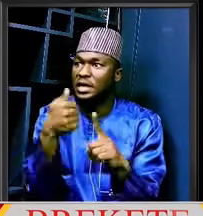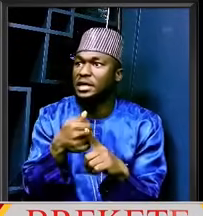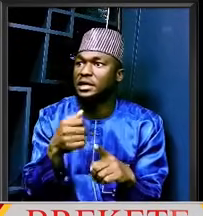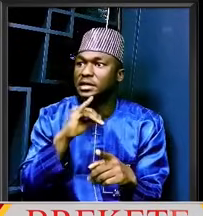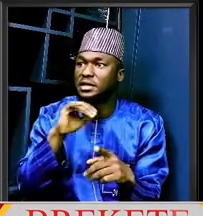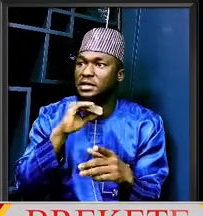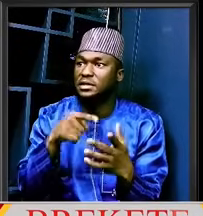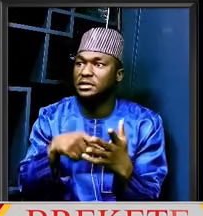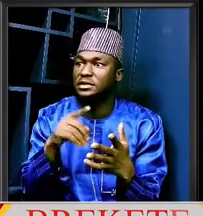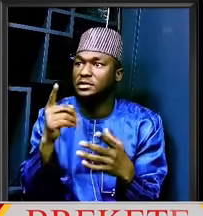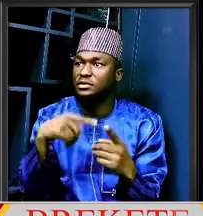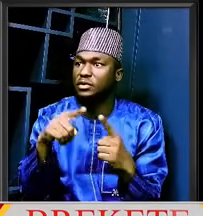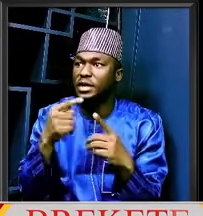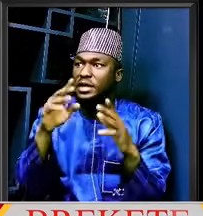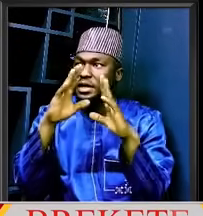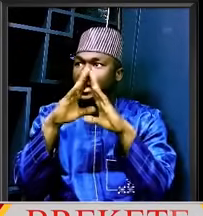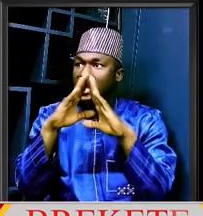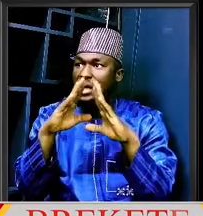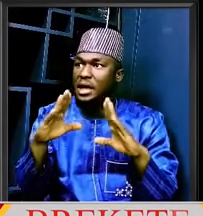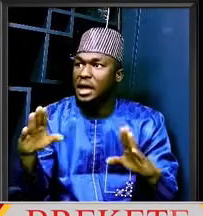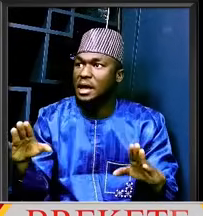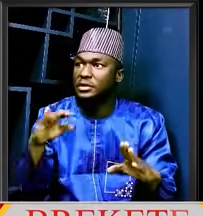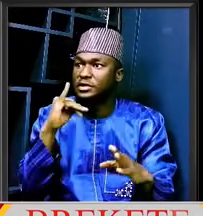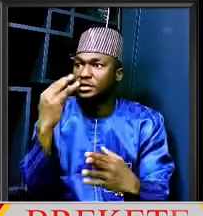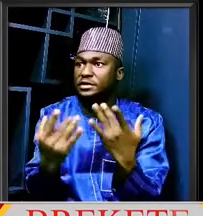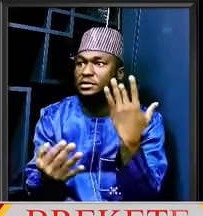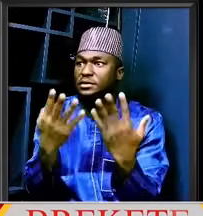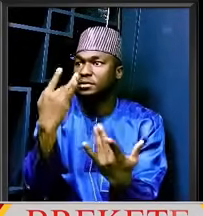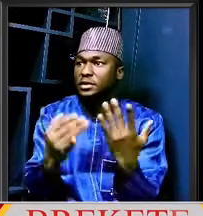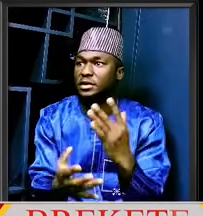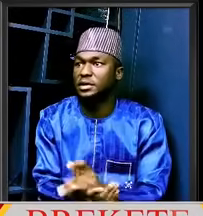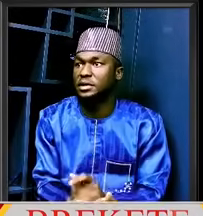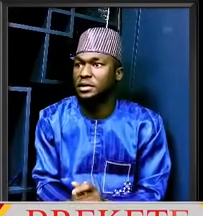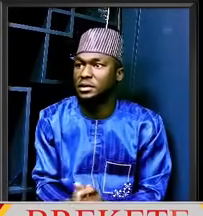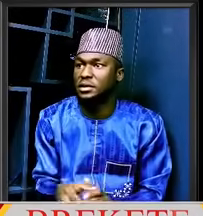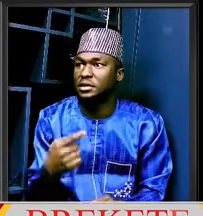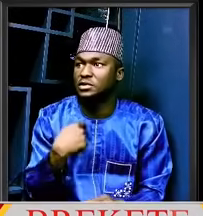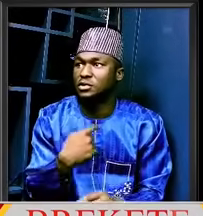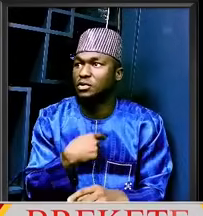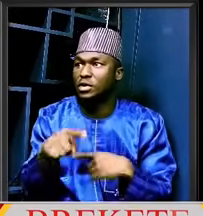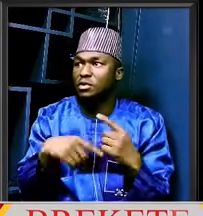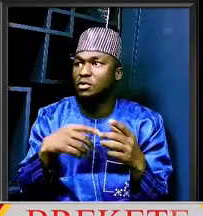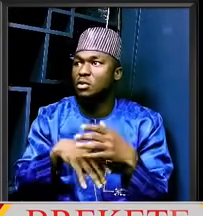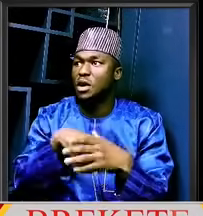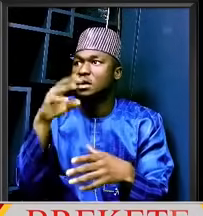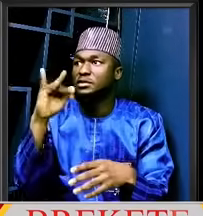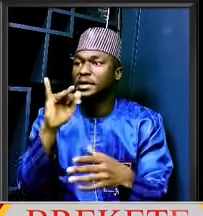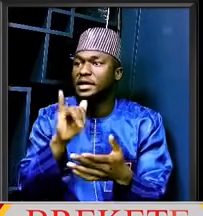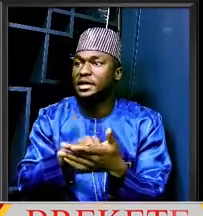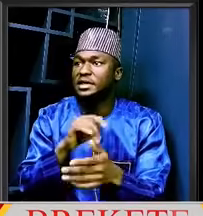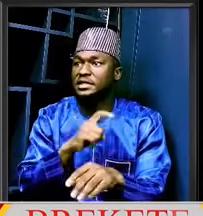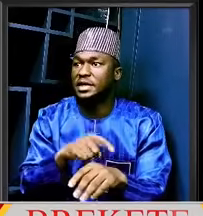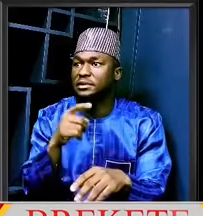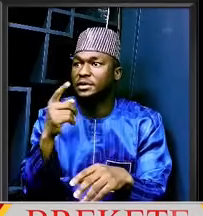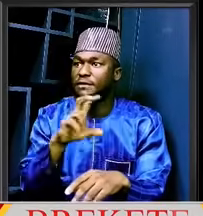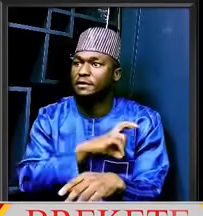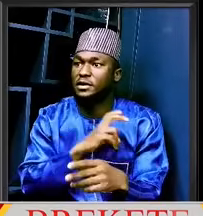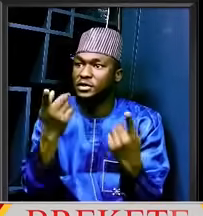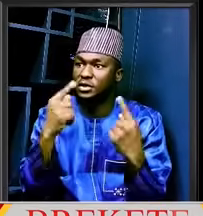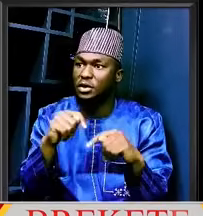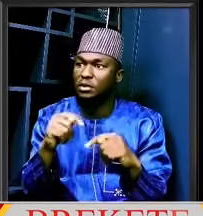Yeah? I hope you are not there inside that time. No. We don't come out by then. So police came with